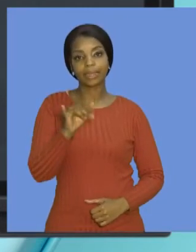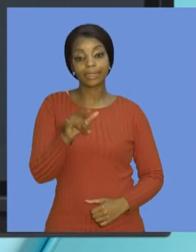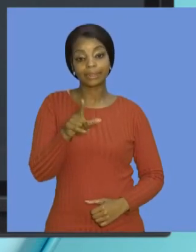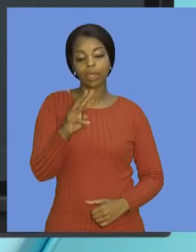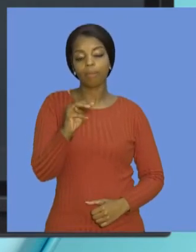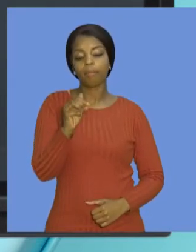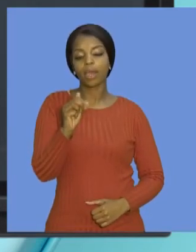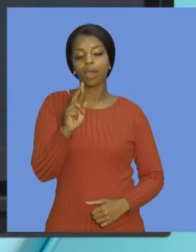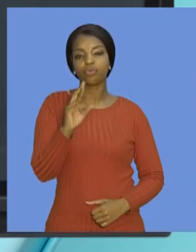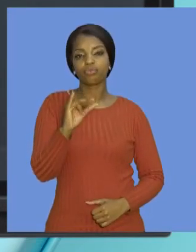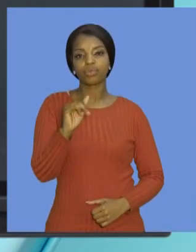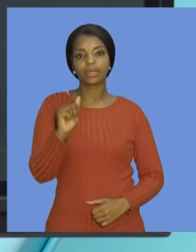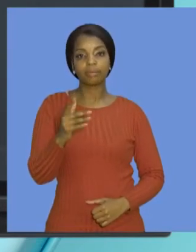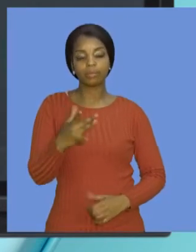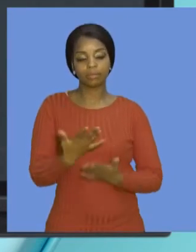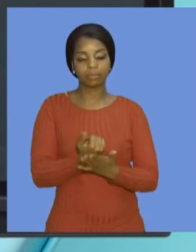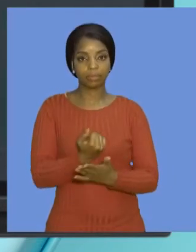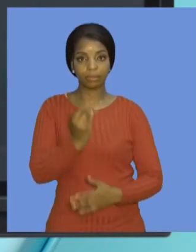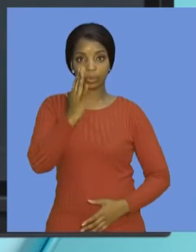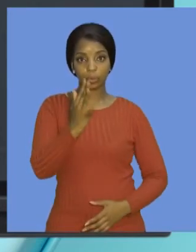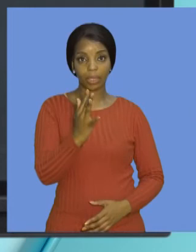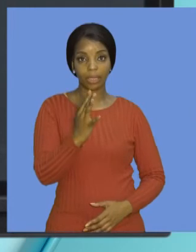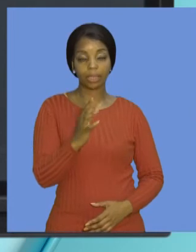take will be that amount. So